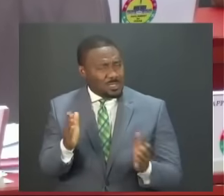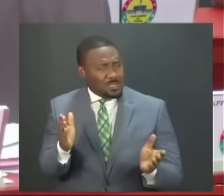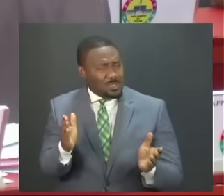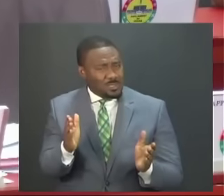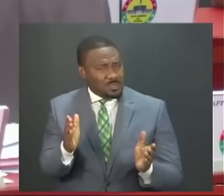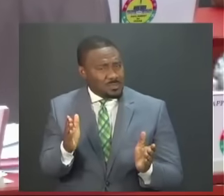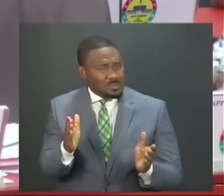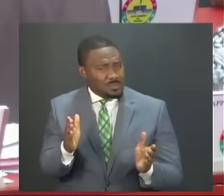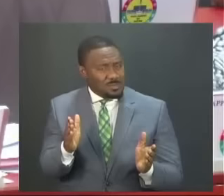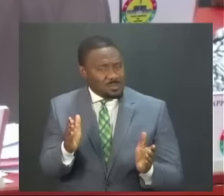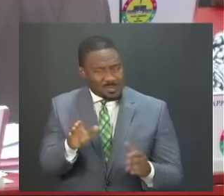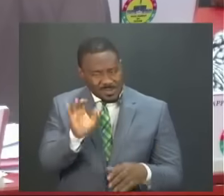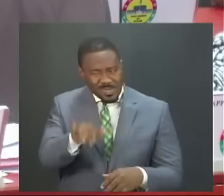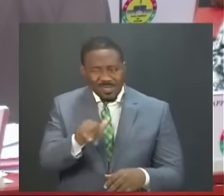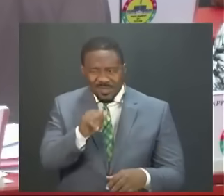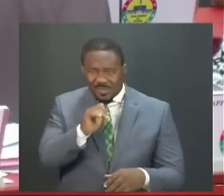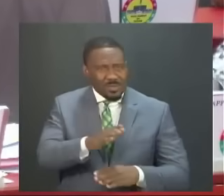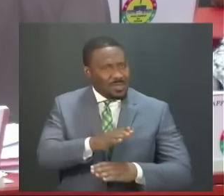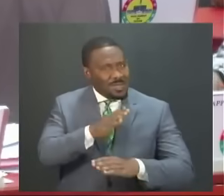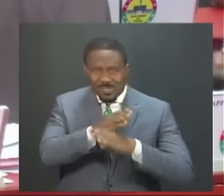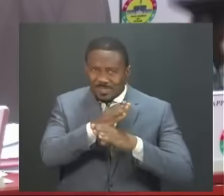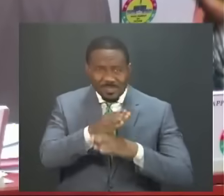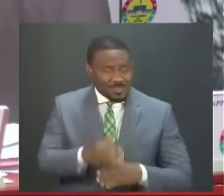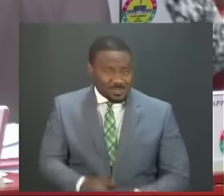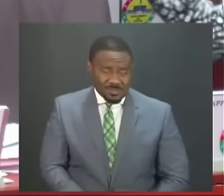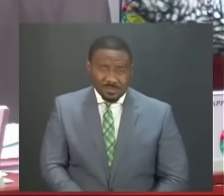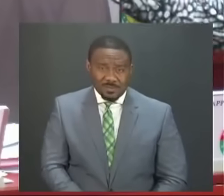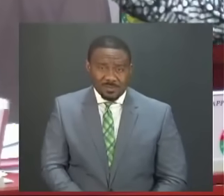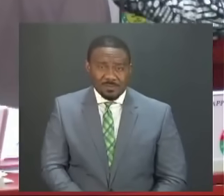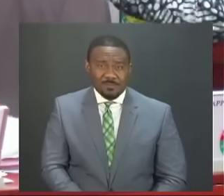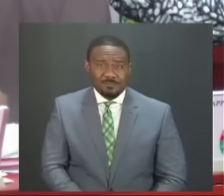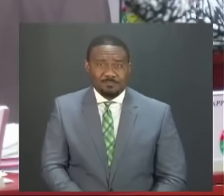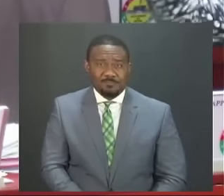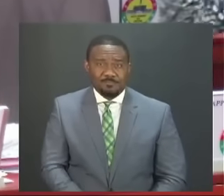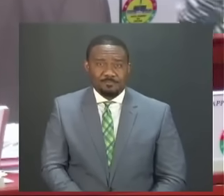It was not an injunction. Mr. Speaker,